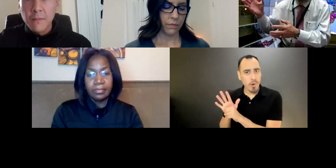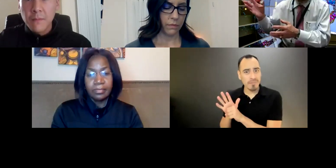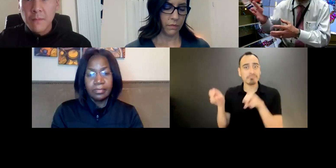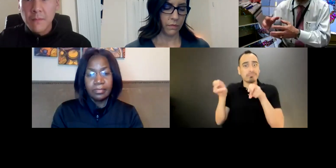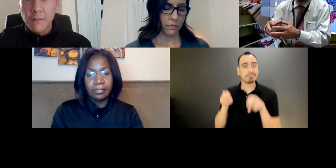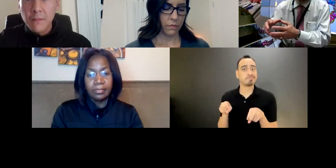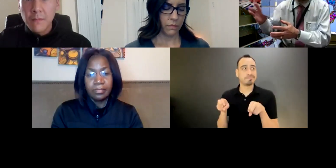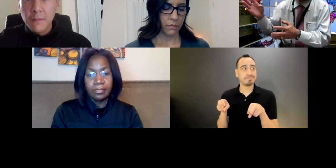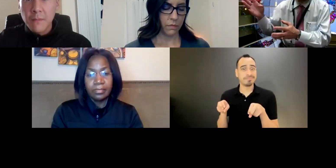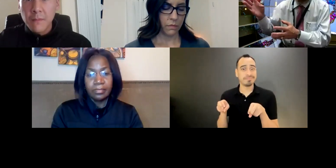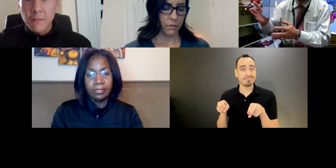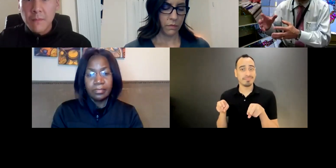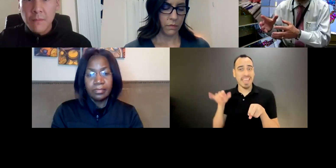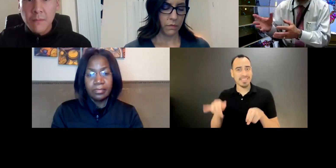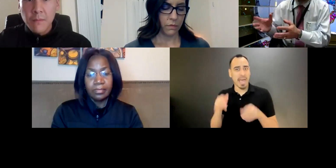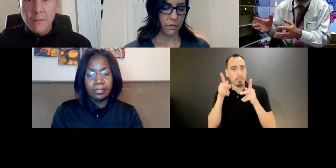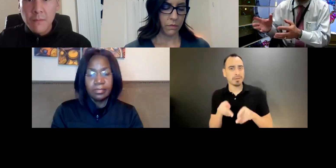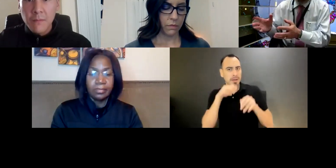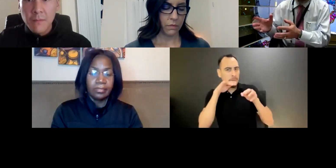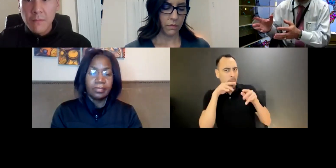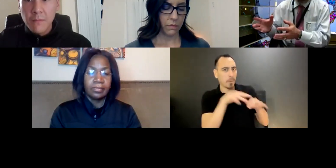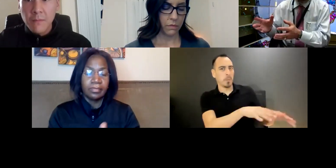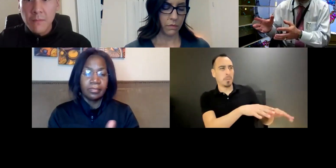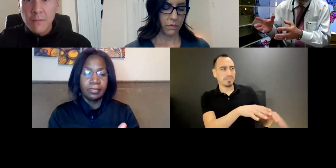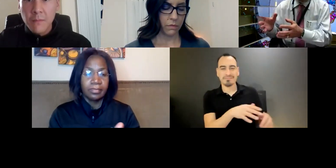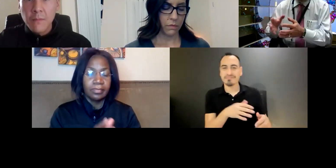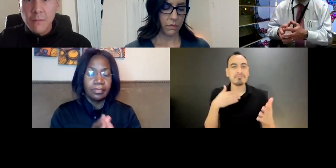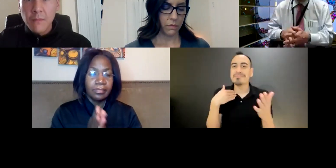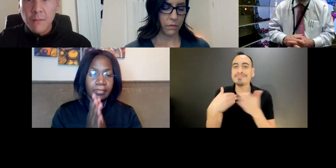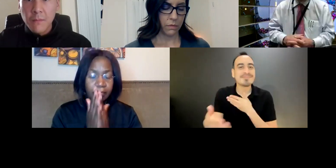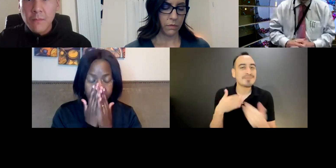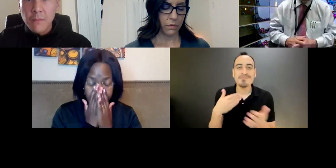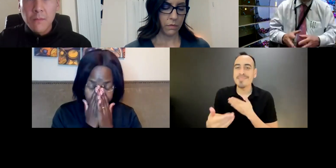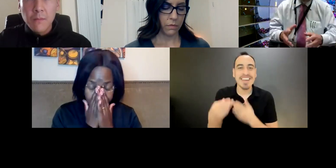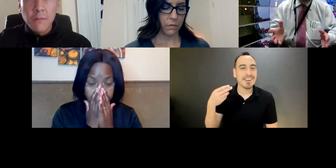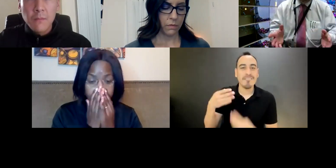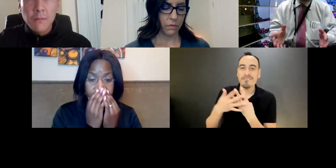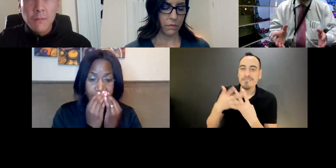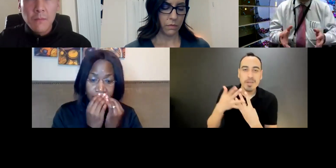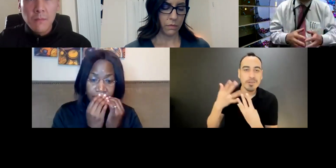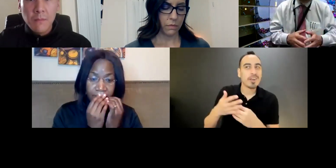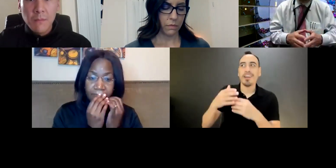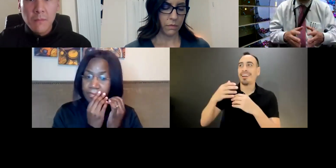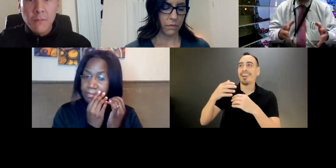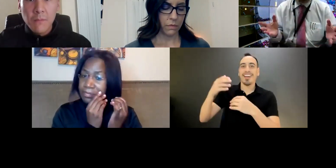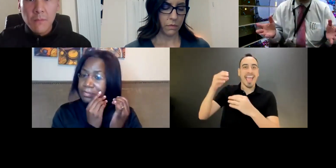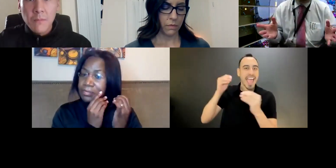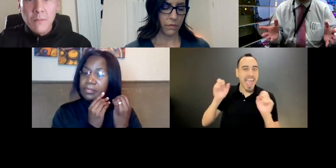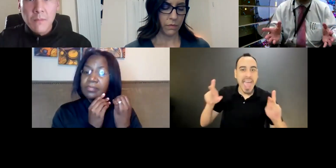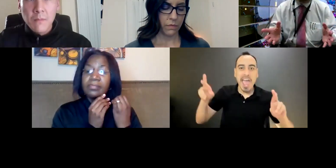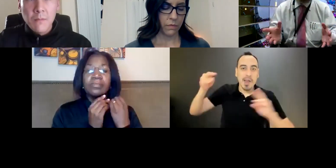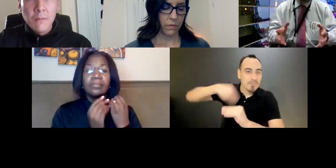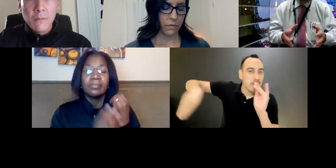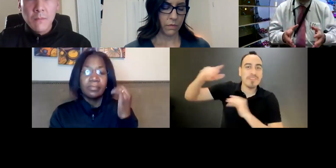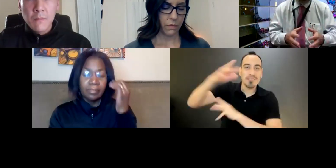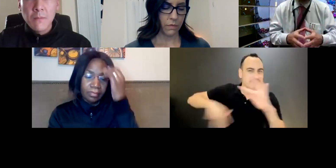that filter in the ceiling doesn't make any difference. And so I think, or while you're in the